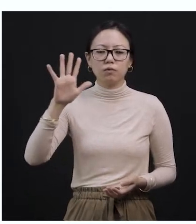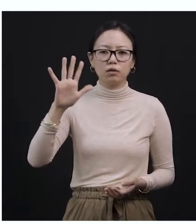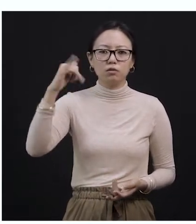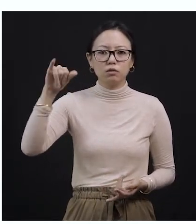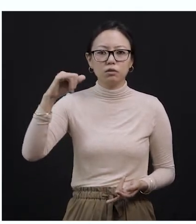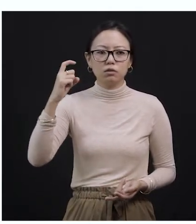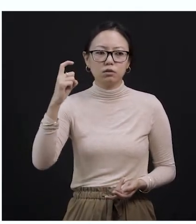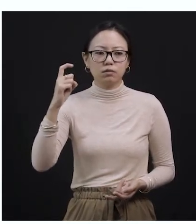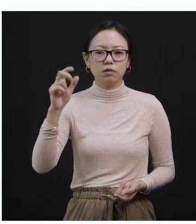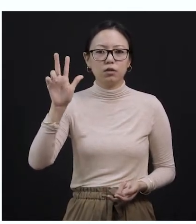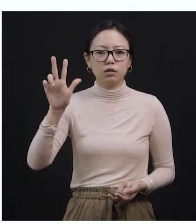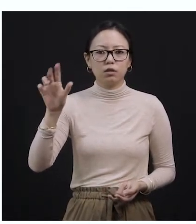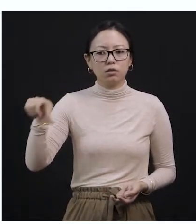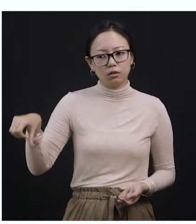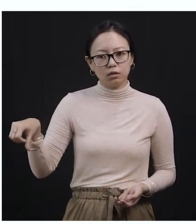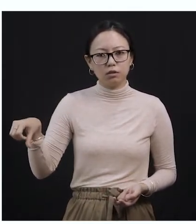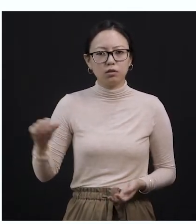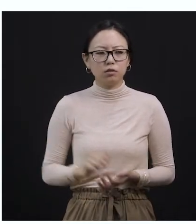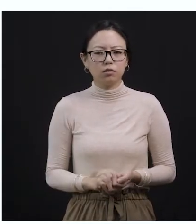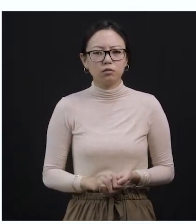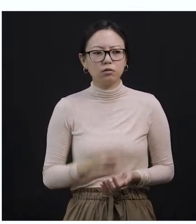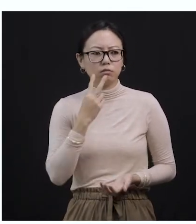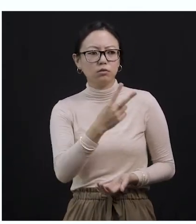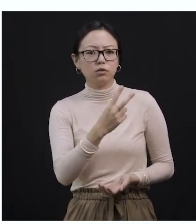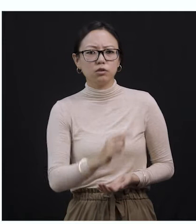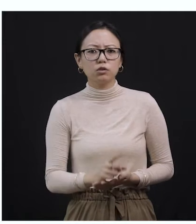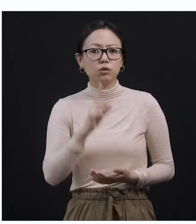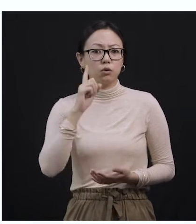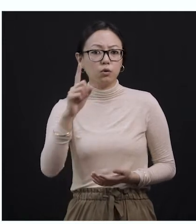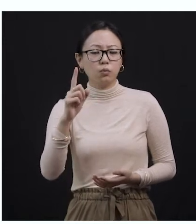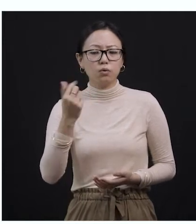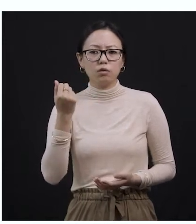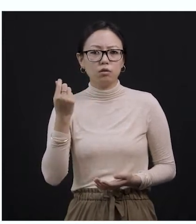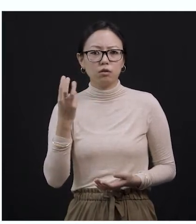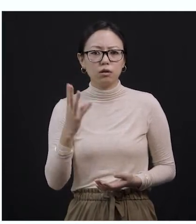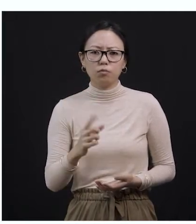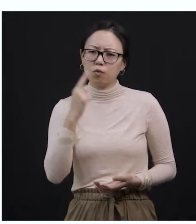these numbers have only one numeral. When I say one numeral, I